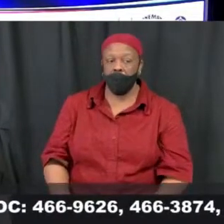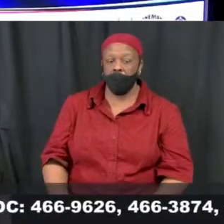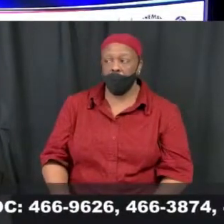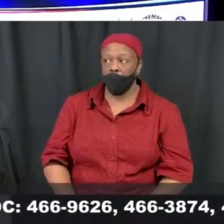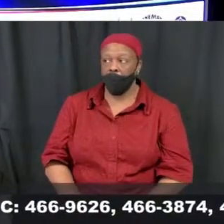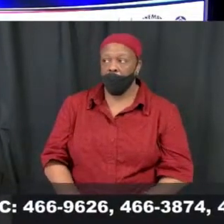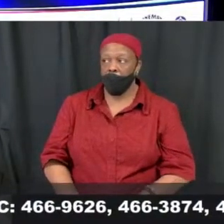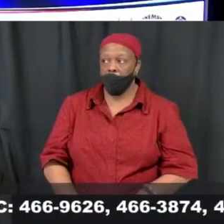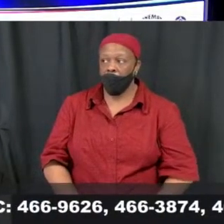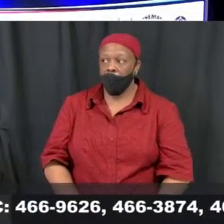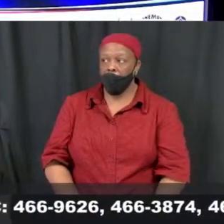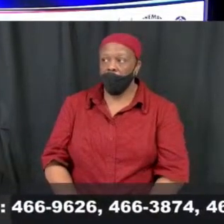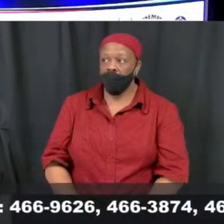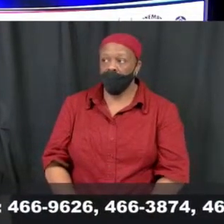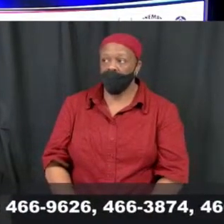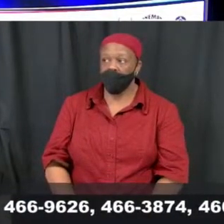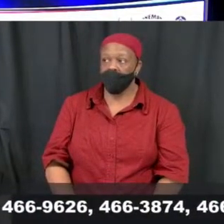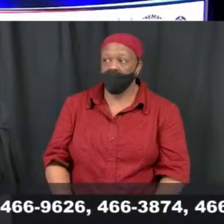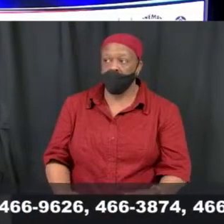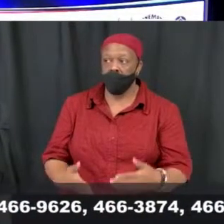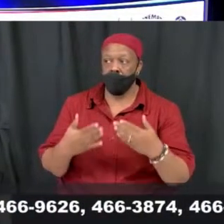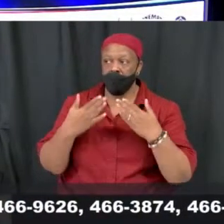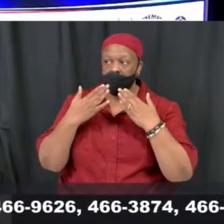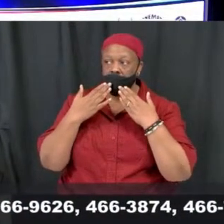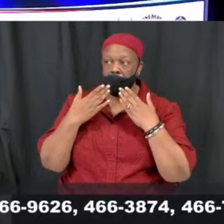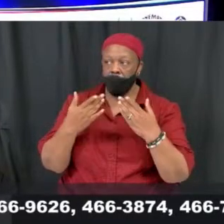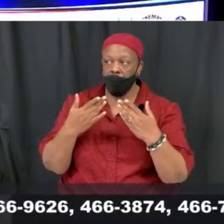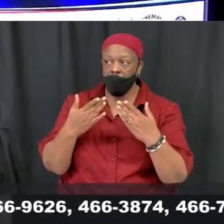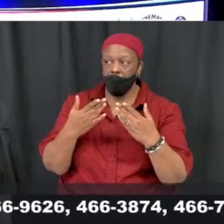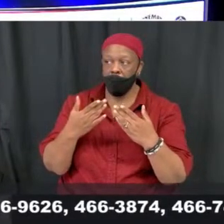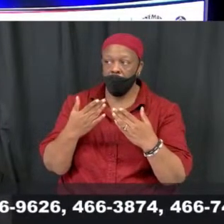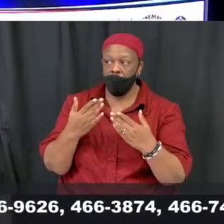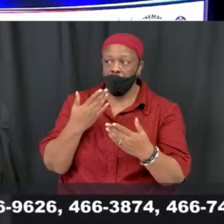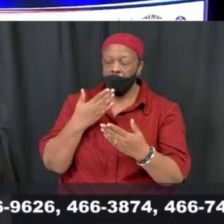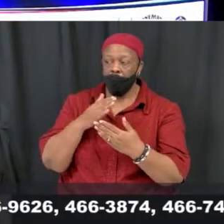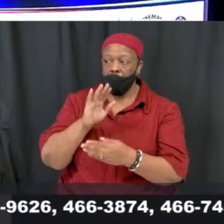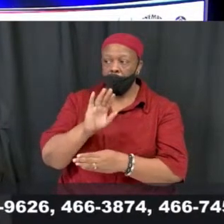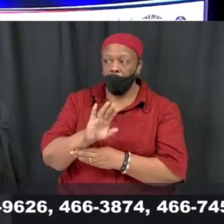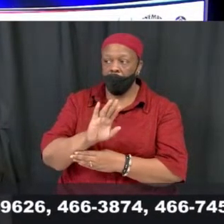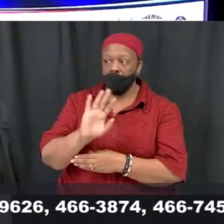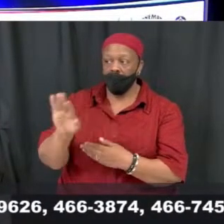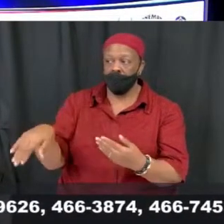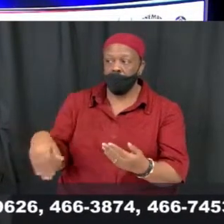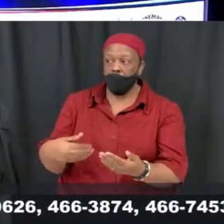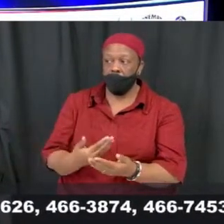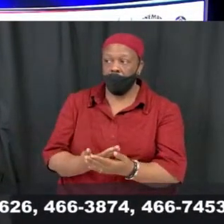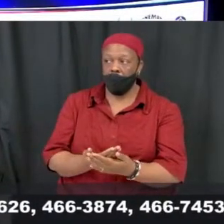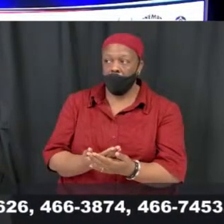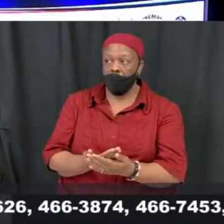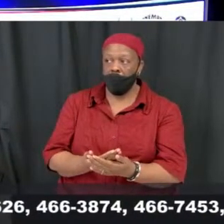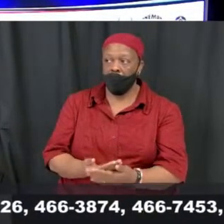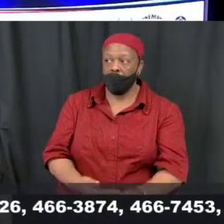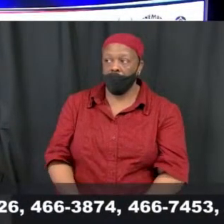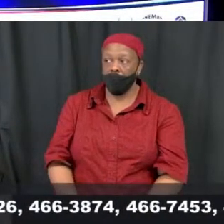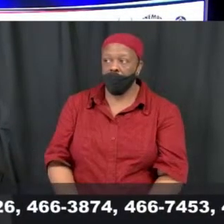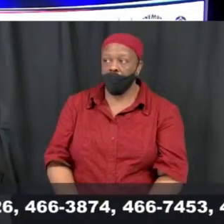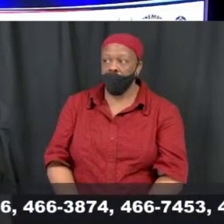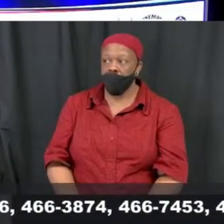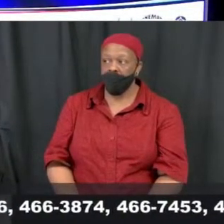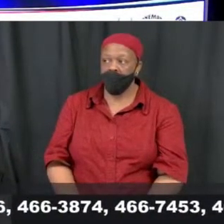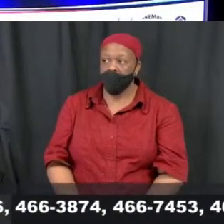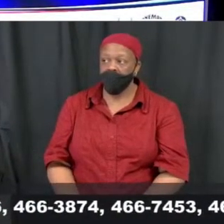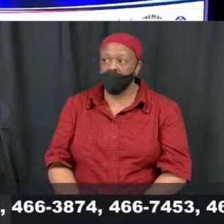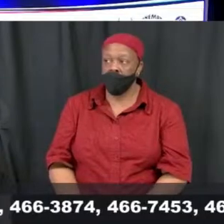Thank you very much, Mr. Williams, and good afternoon to all who are viewing and listening